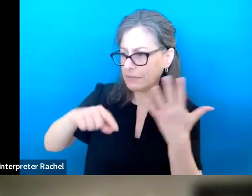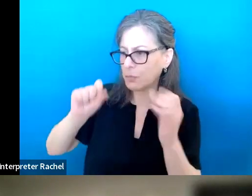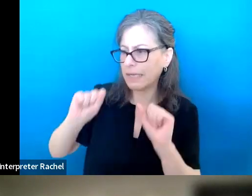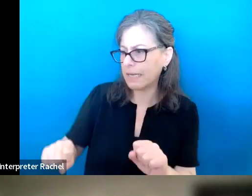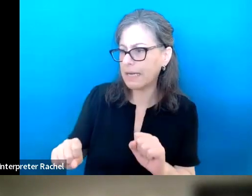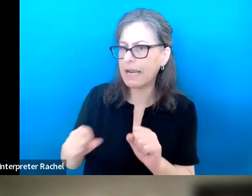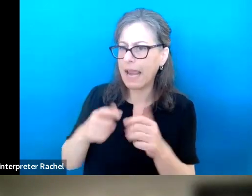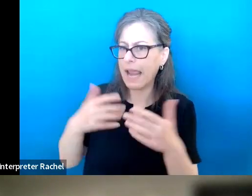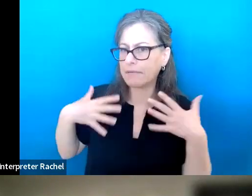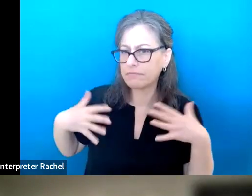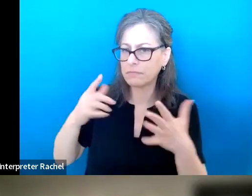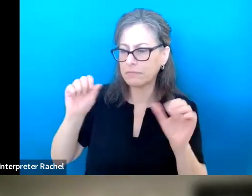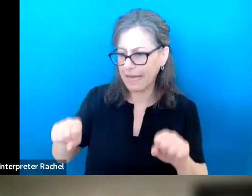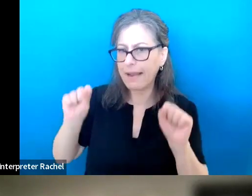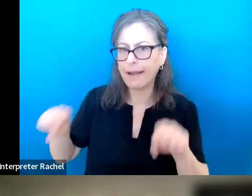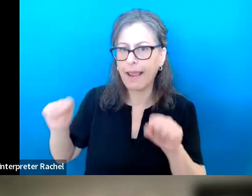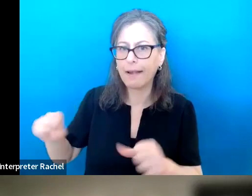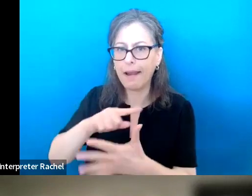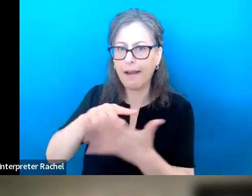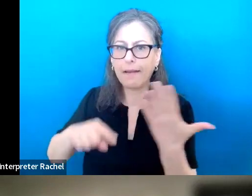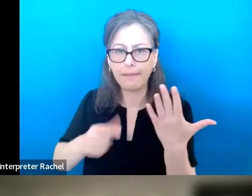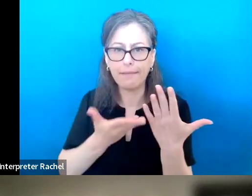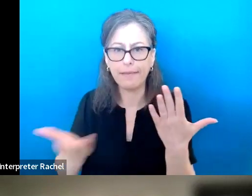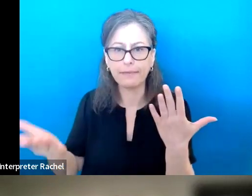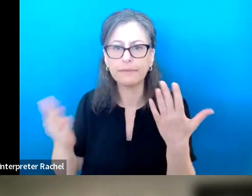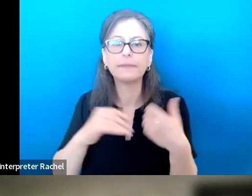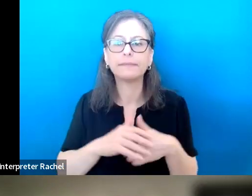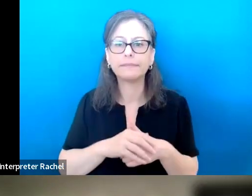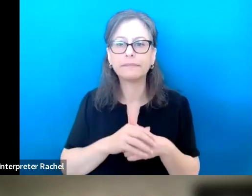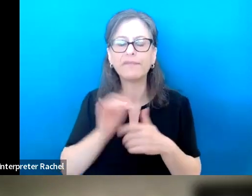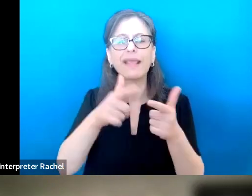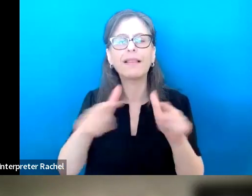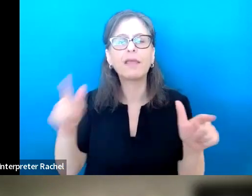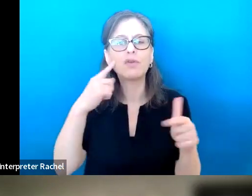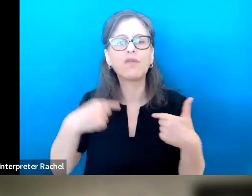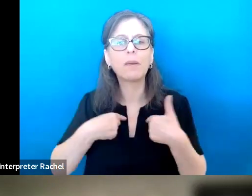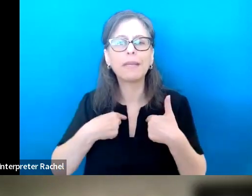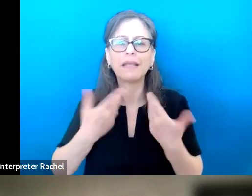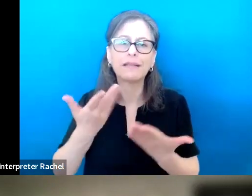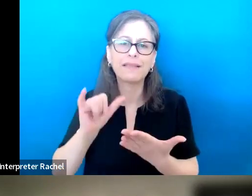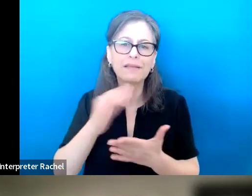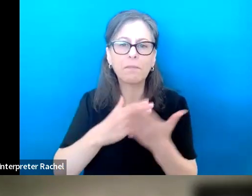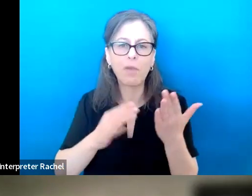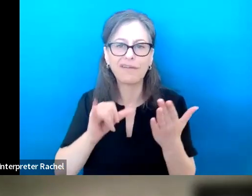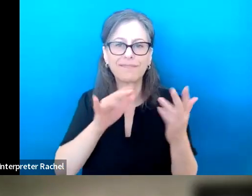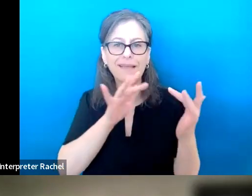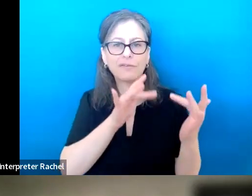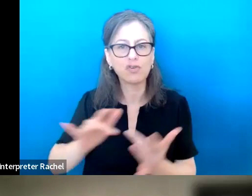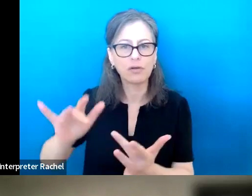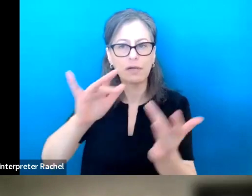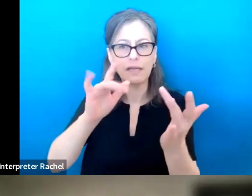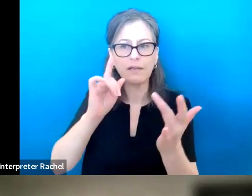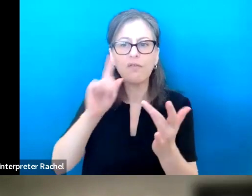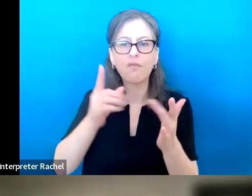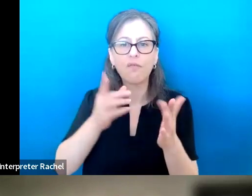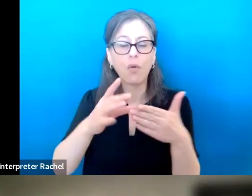clothes like this, we can do this. And so the language for me is just part of that journey that the lead